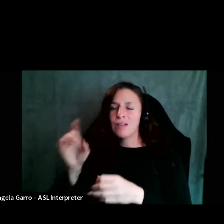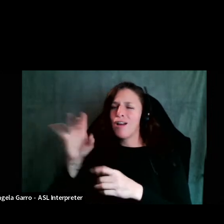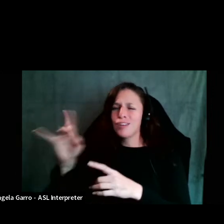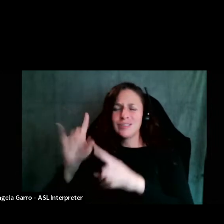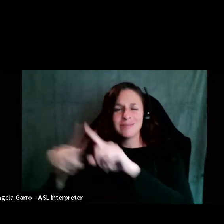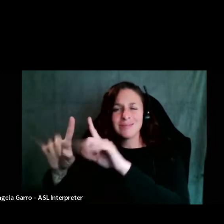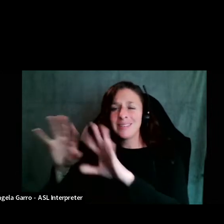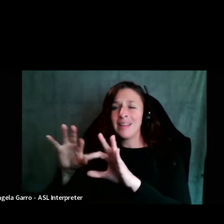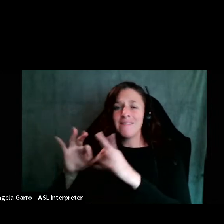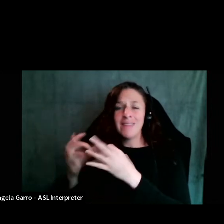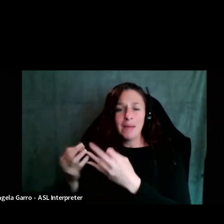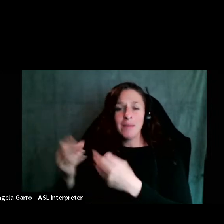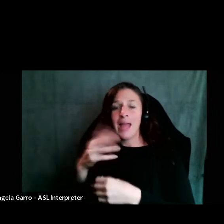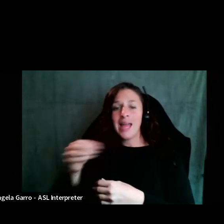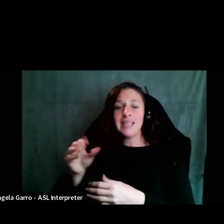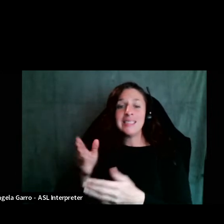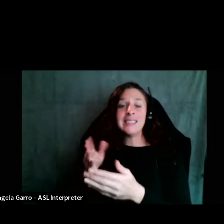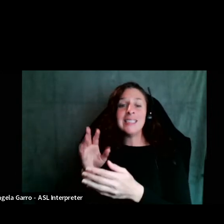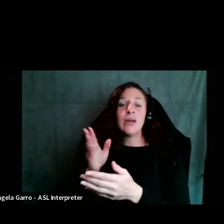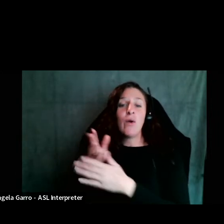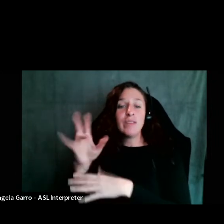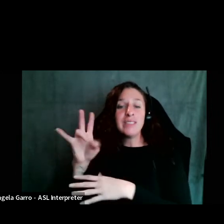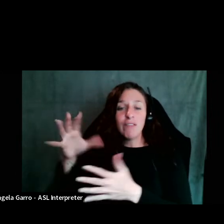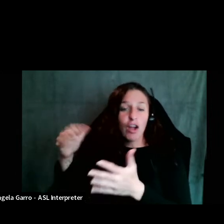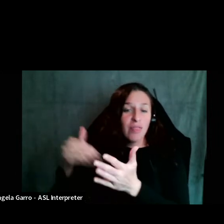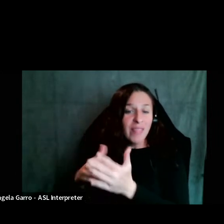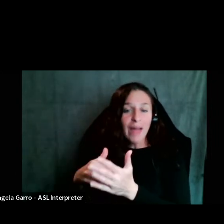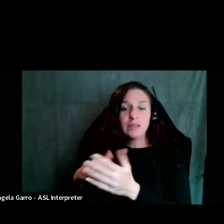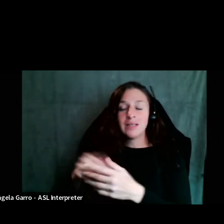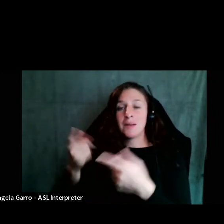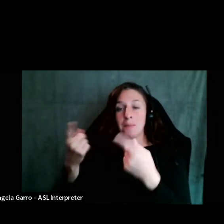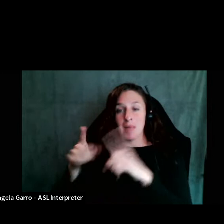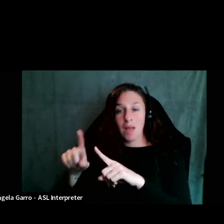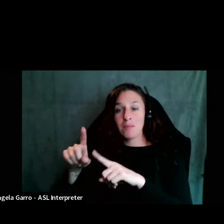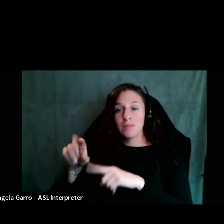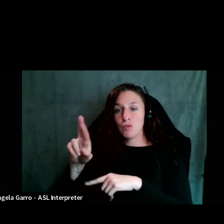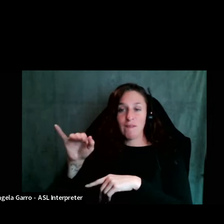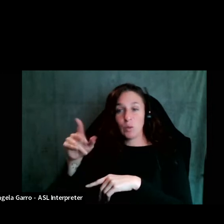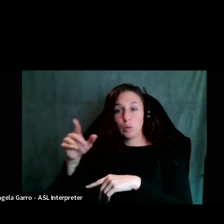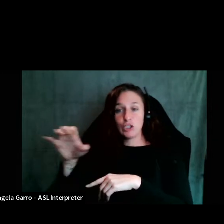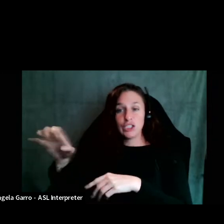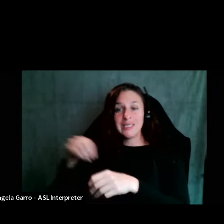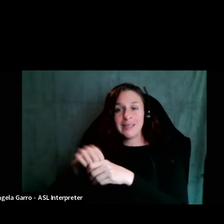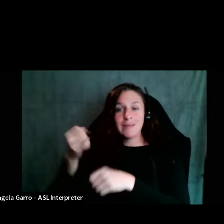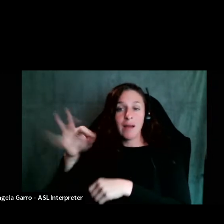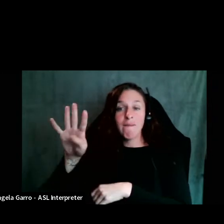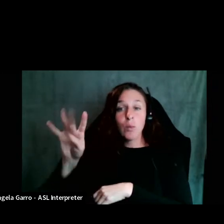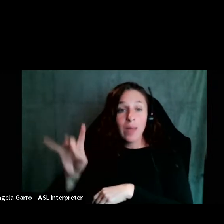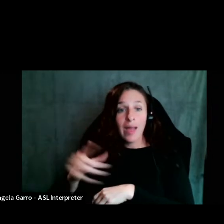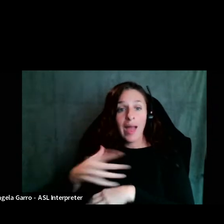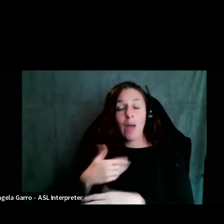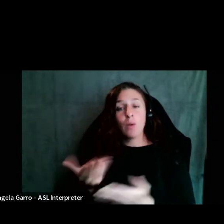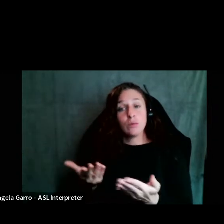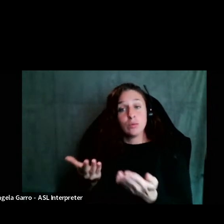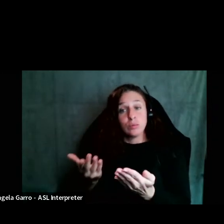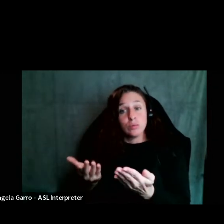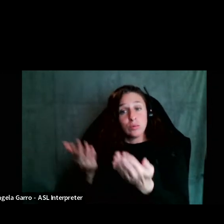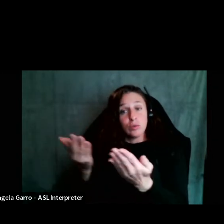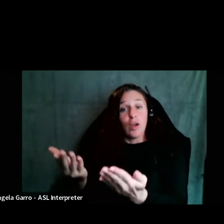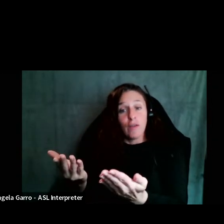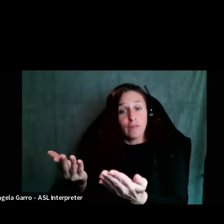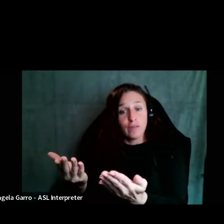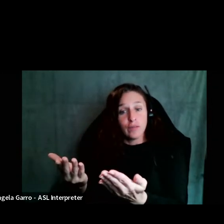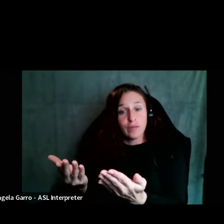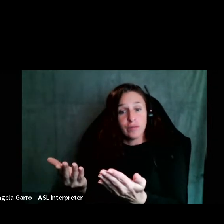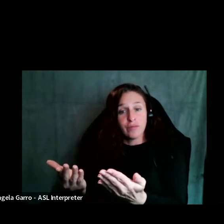700,000 fellow Palestinians became refugees in 1948. I would like to offer 5 thoughts to